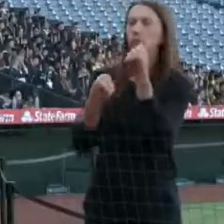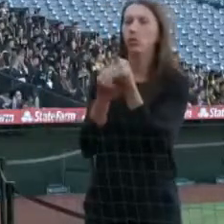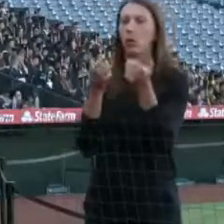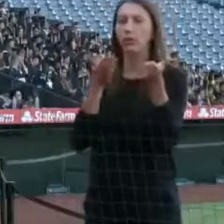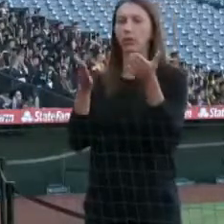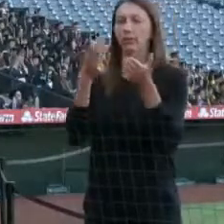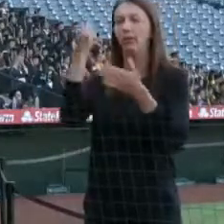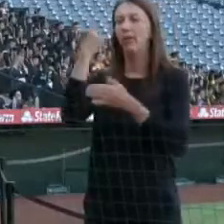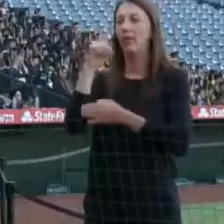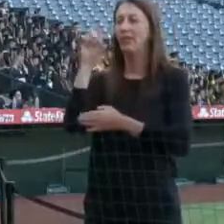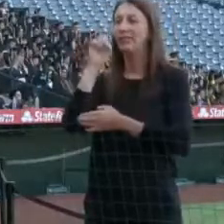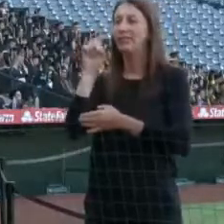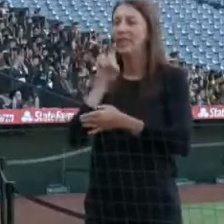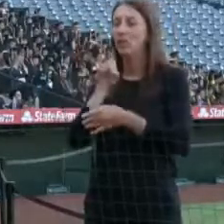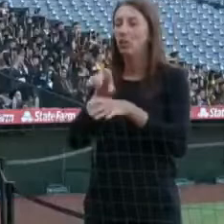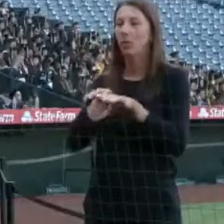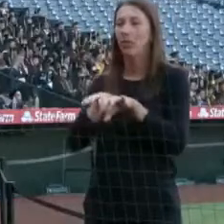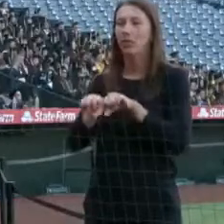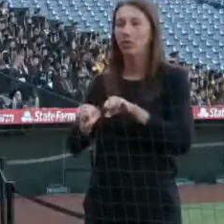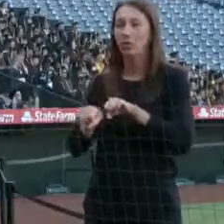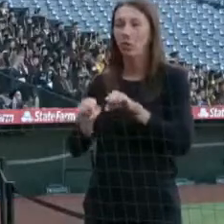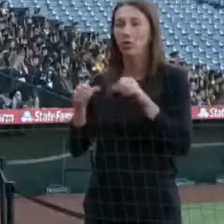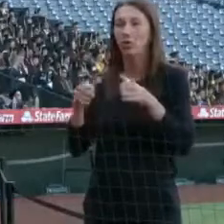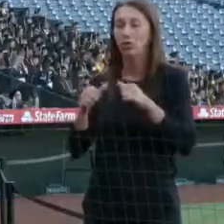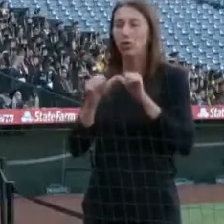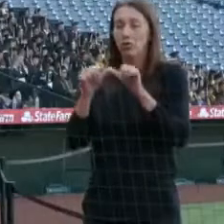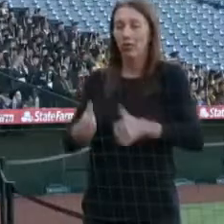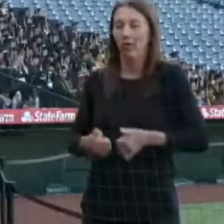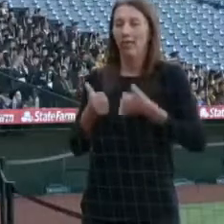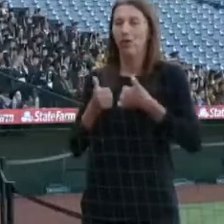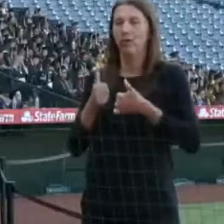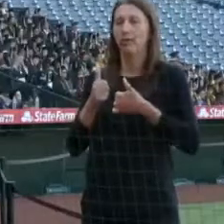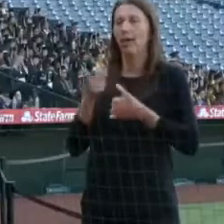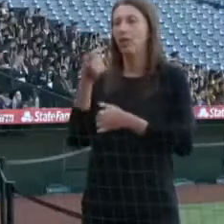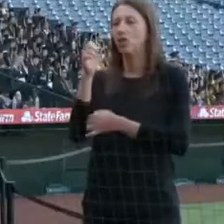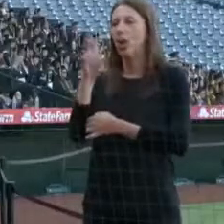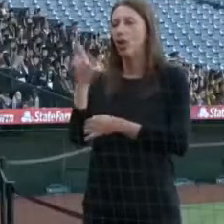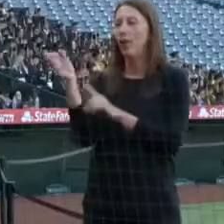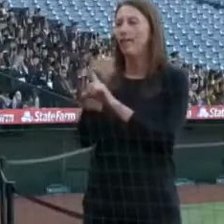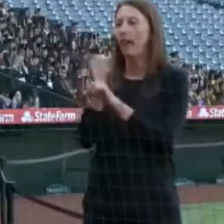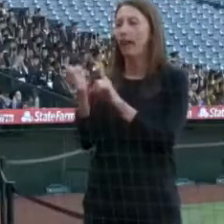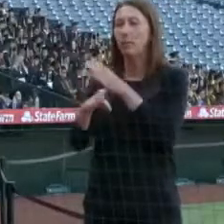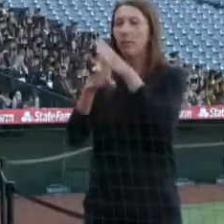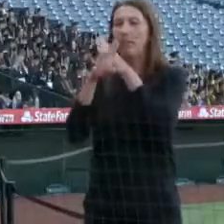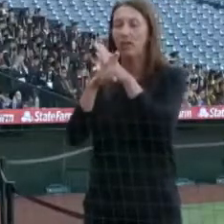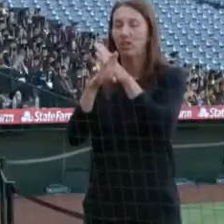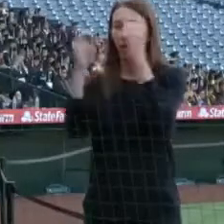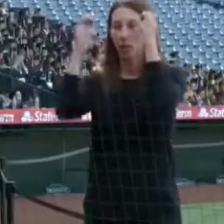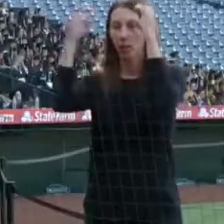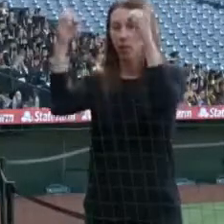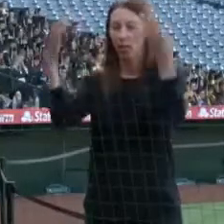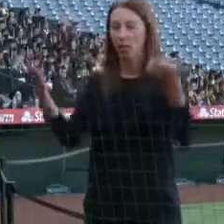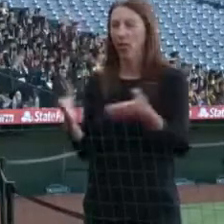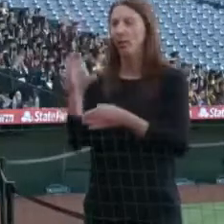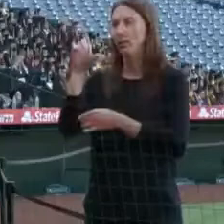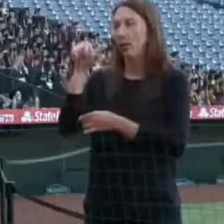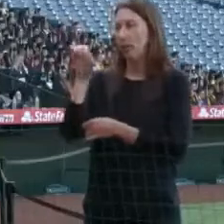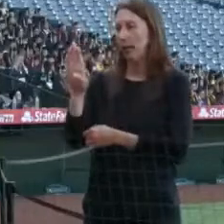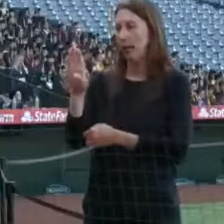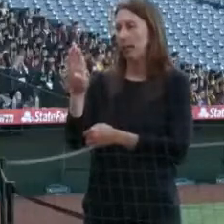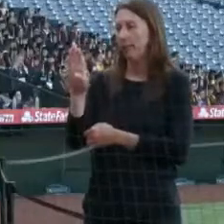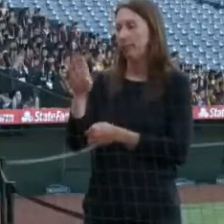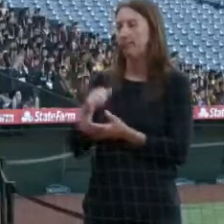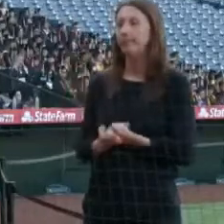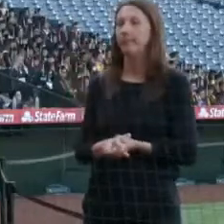to sexual assault survivors and gender violence prevention education at CSULB. Teams